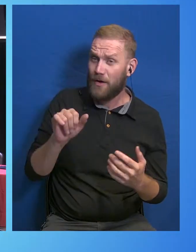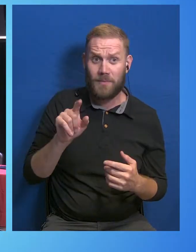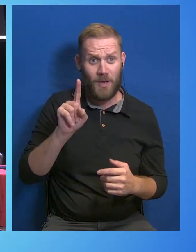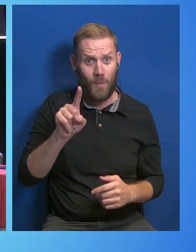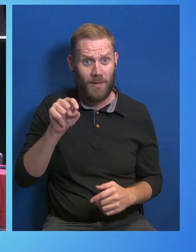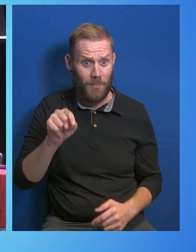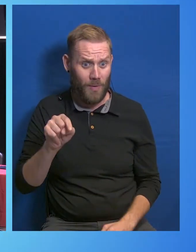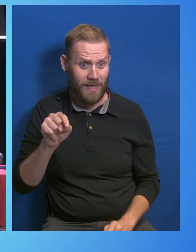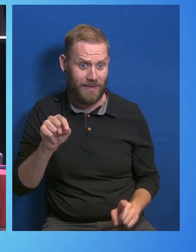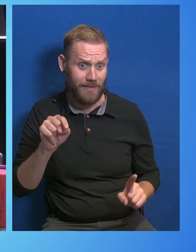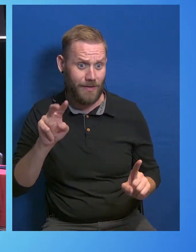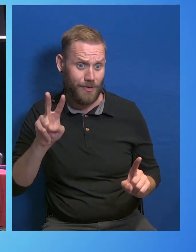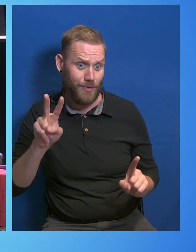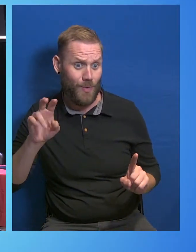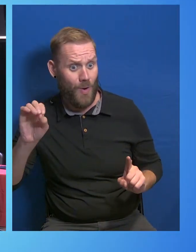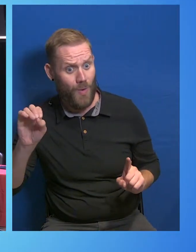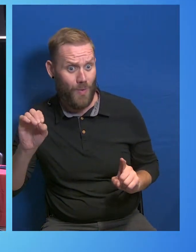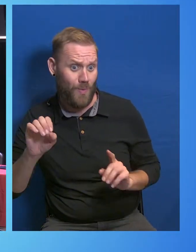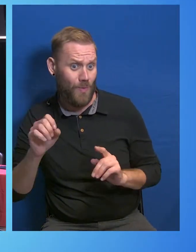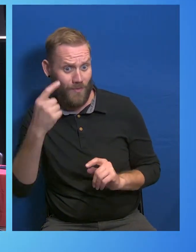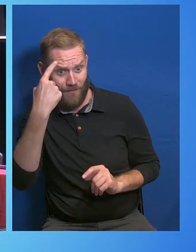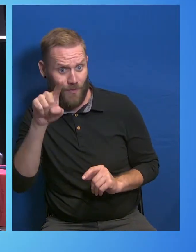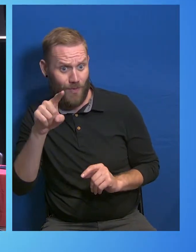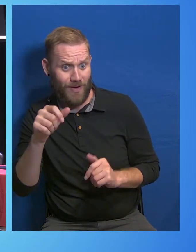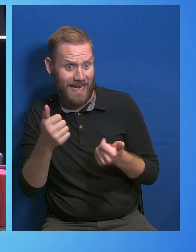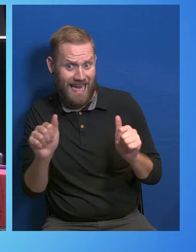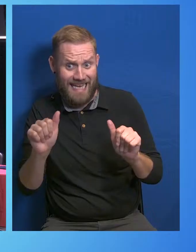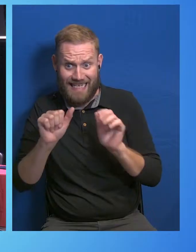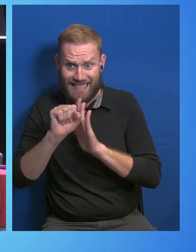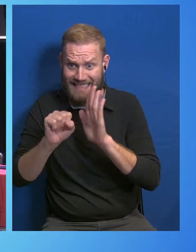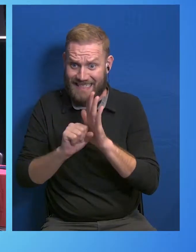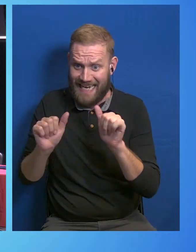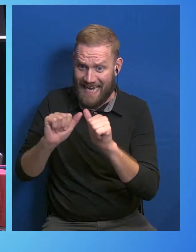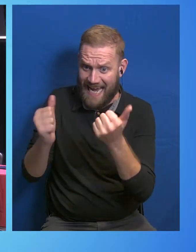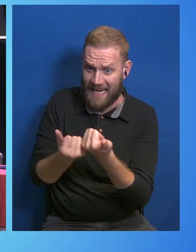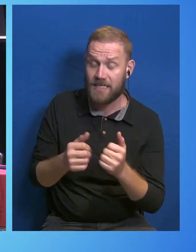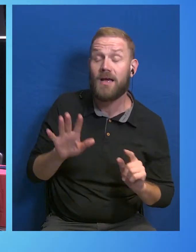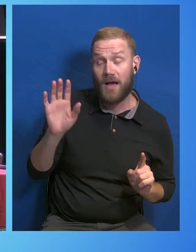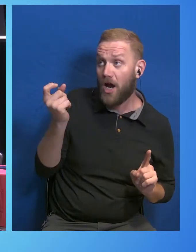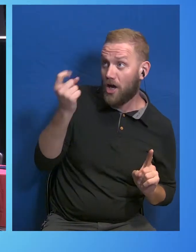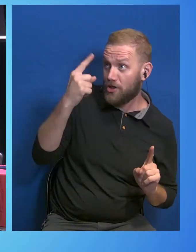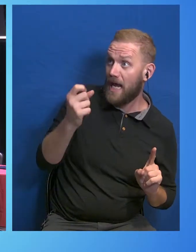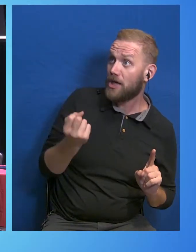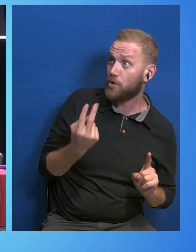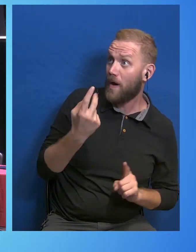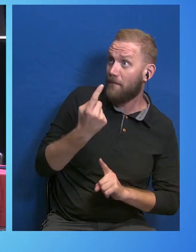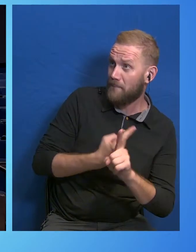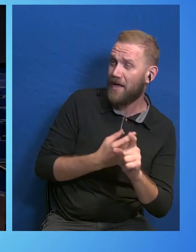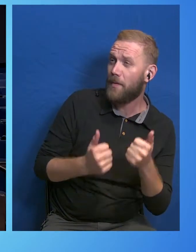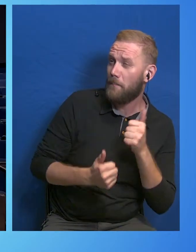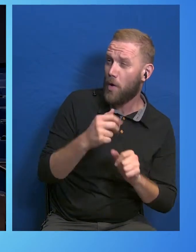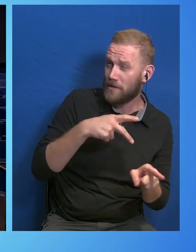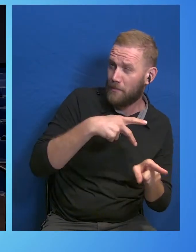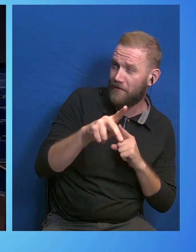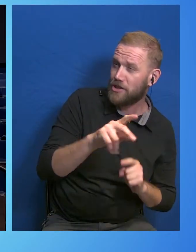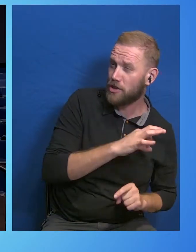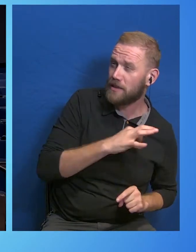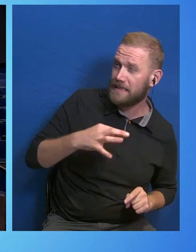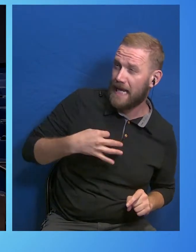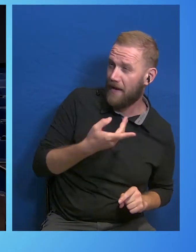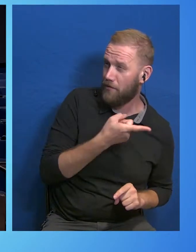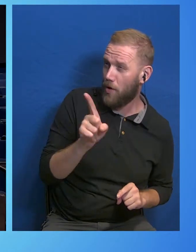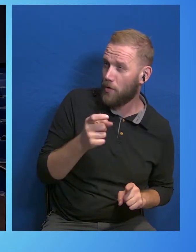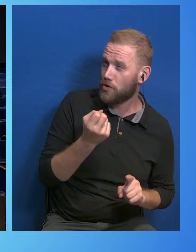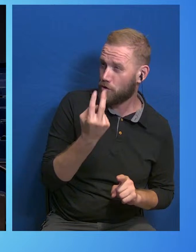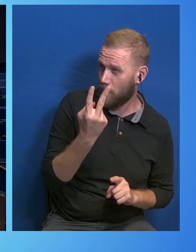FTE Yes. in any other state agency. Yes. Well, the 12-month staff, which most of the professional staff are 12-month,